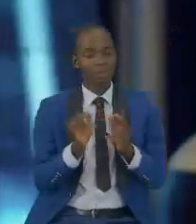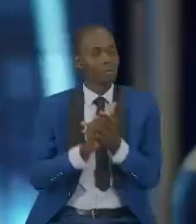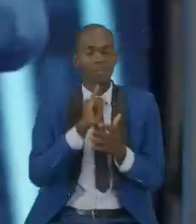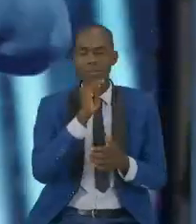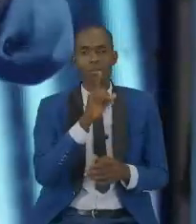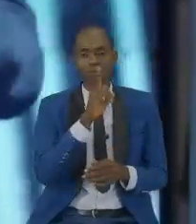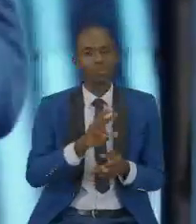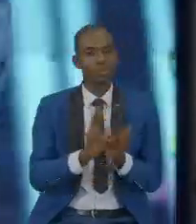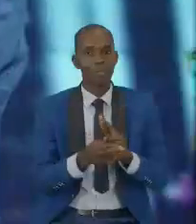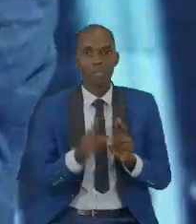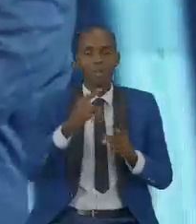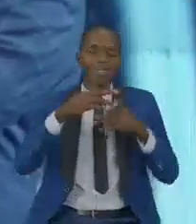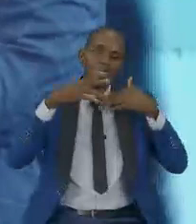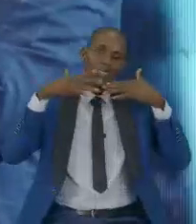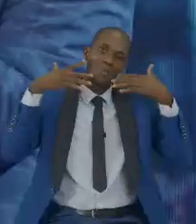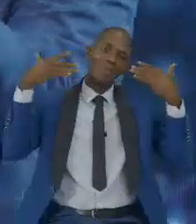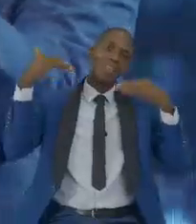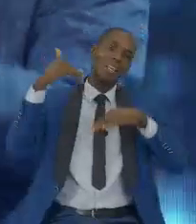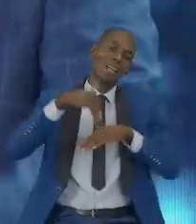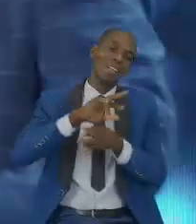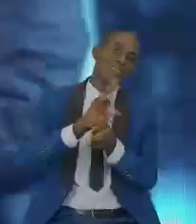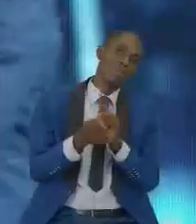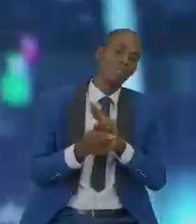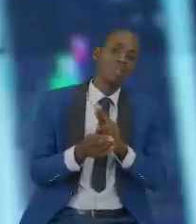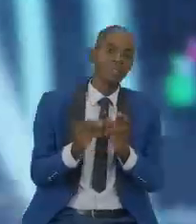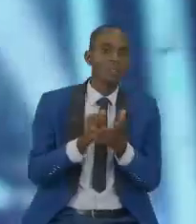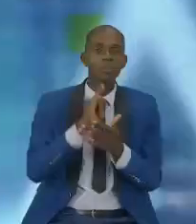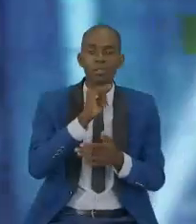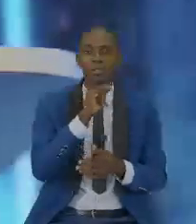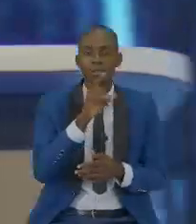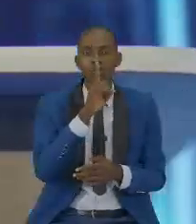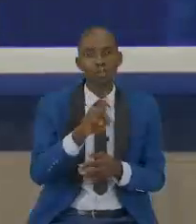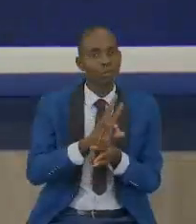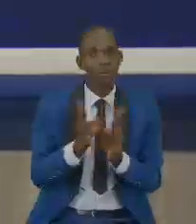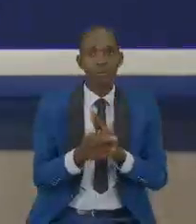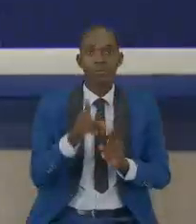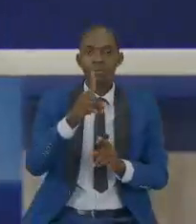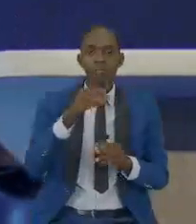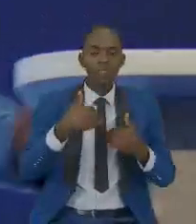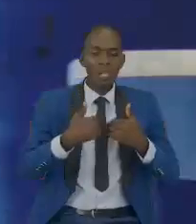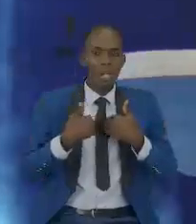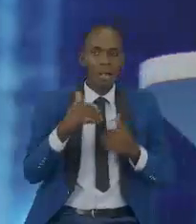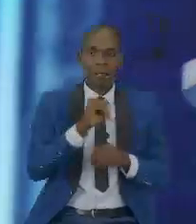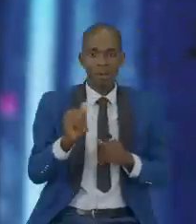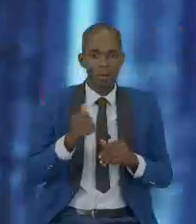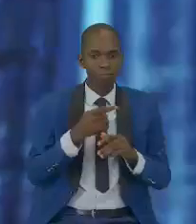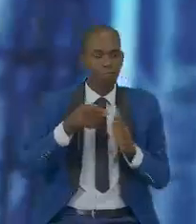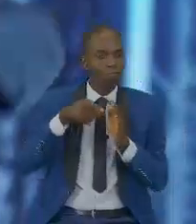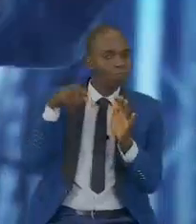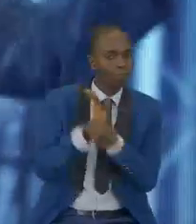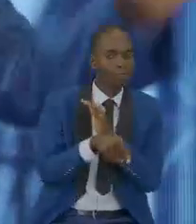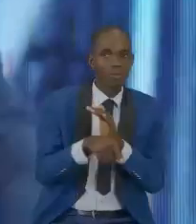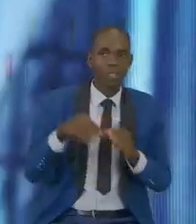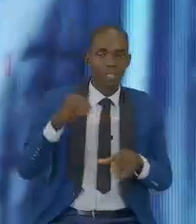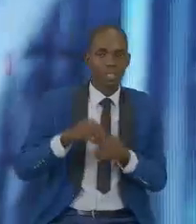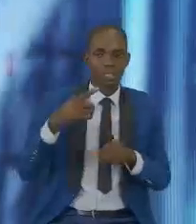are smiling, I'm repenting. That's no repentance. You put a dagger in the heart of love of